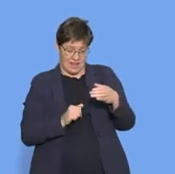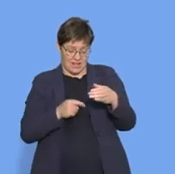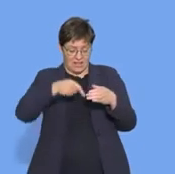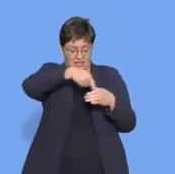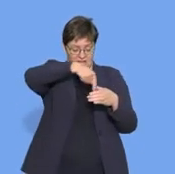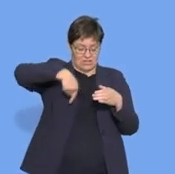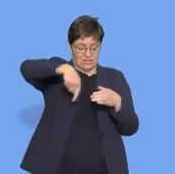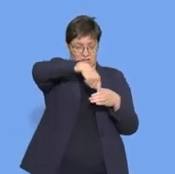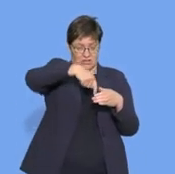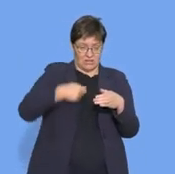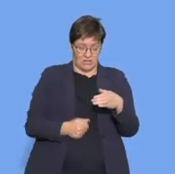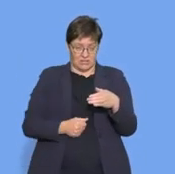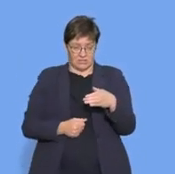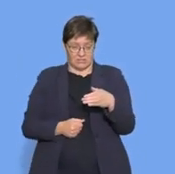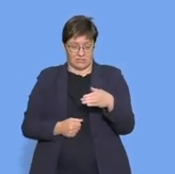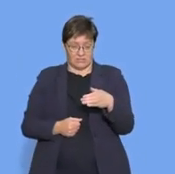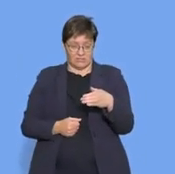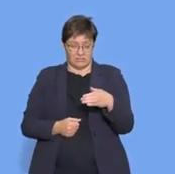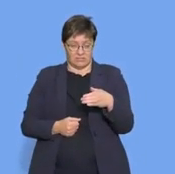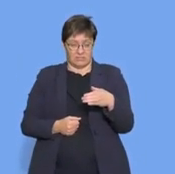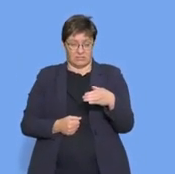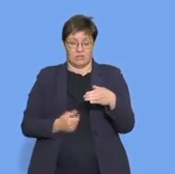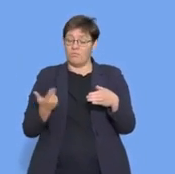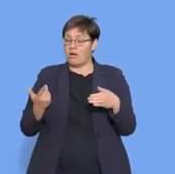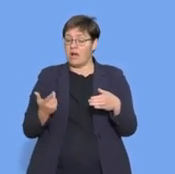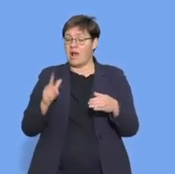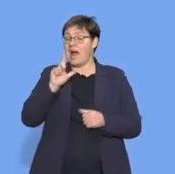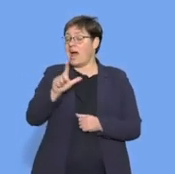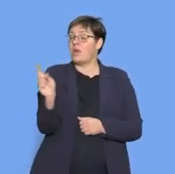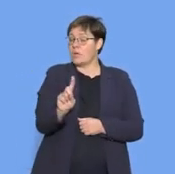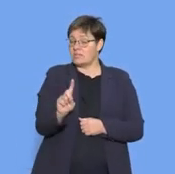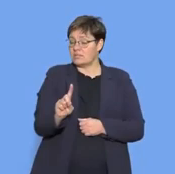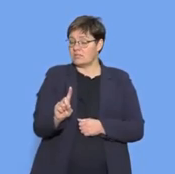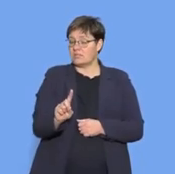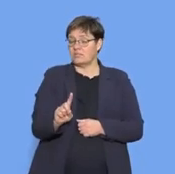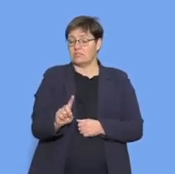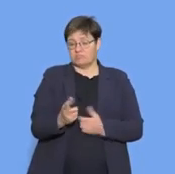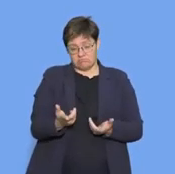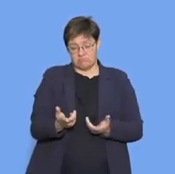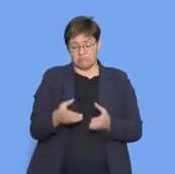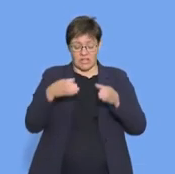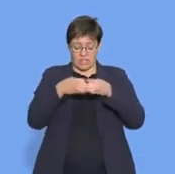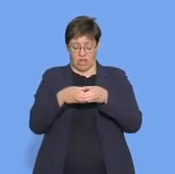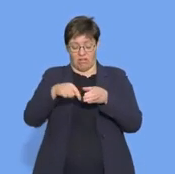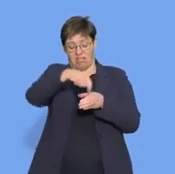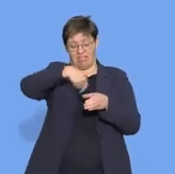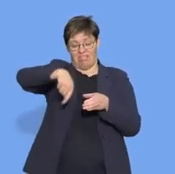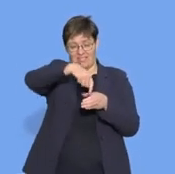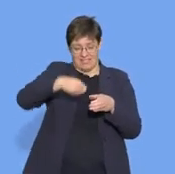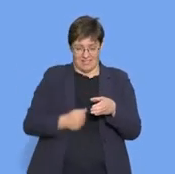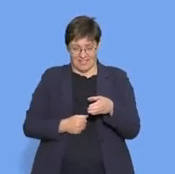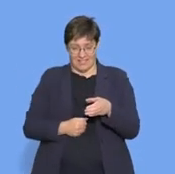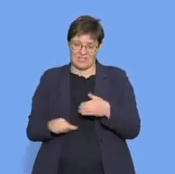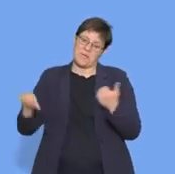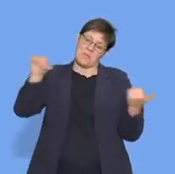the circumference of the circle. So actually what the length is the circumference of the